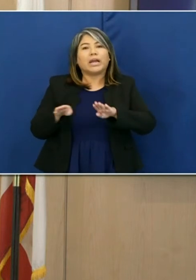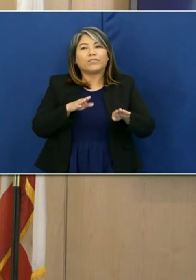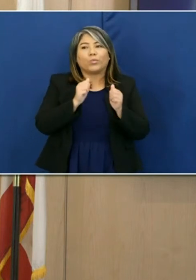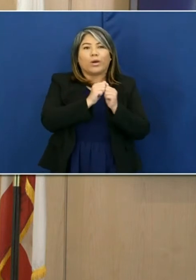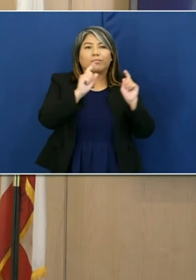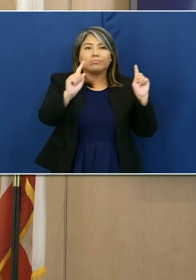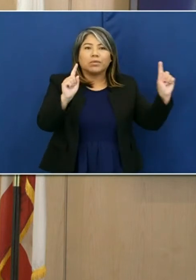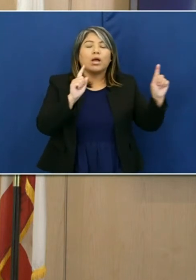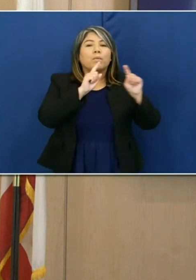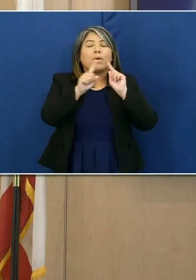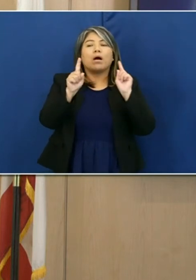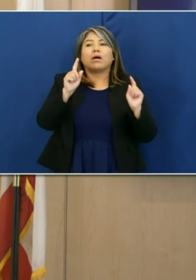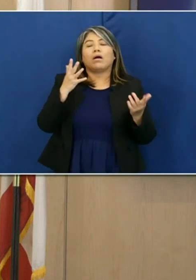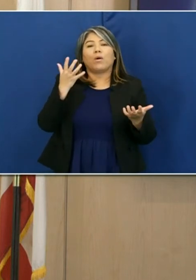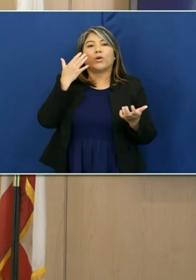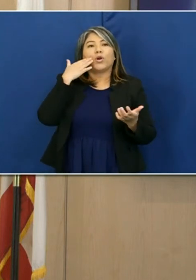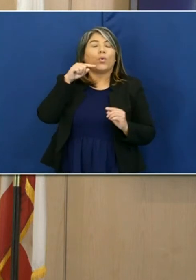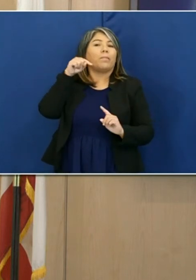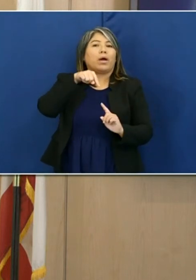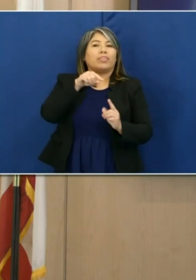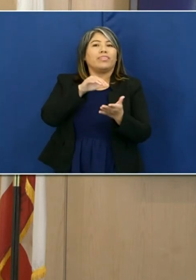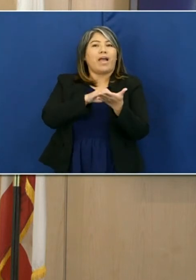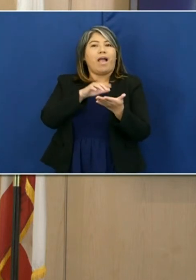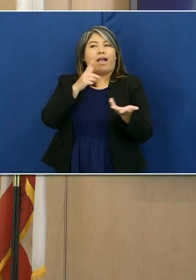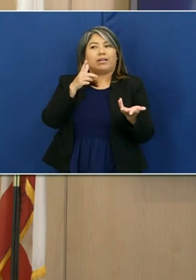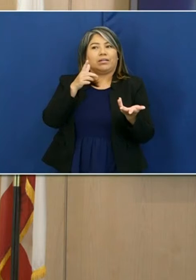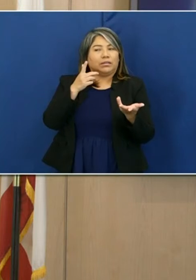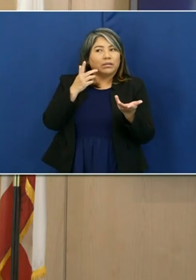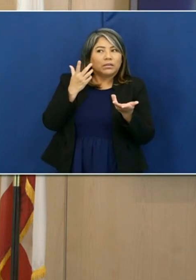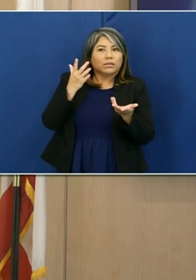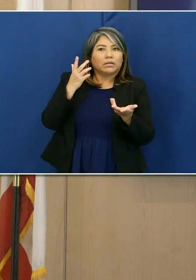more data on the lineage not expected within weeks,